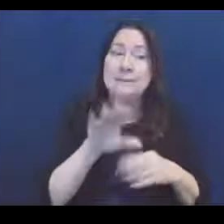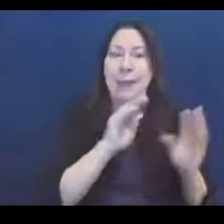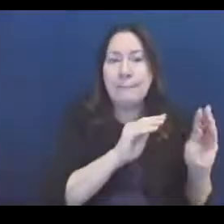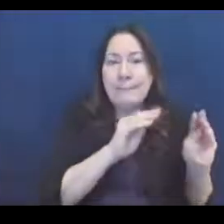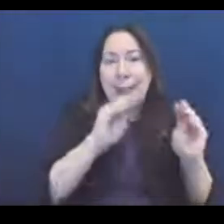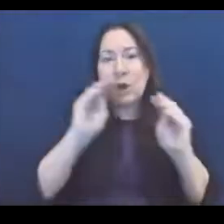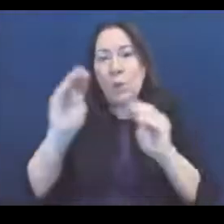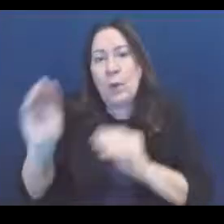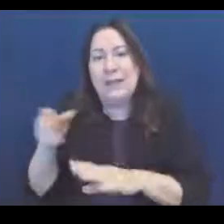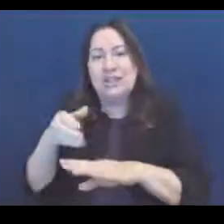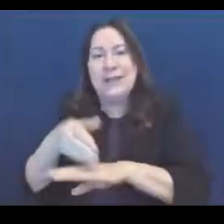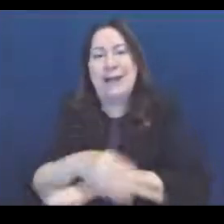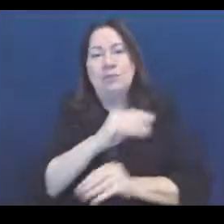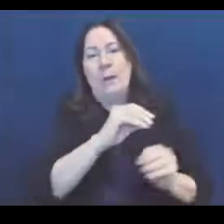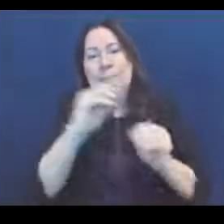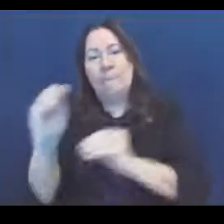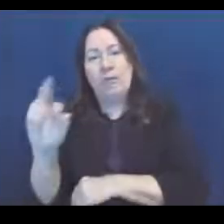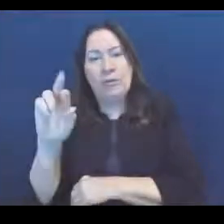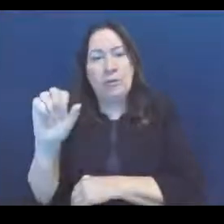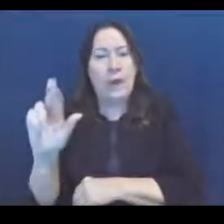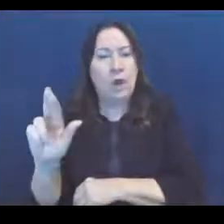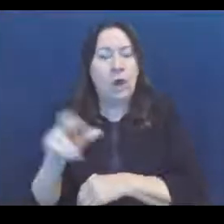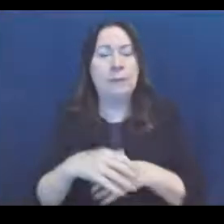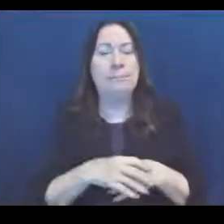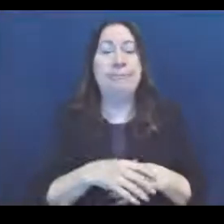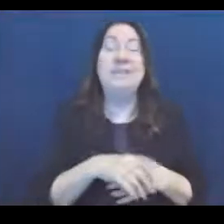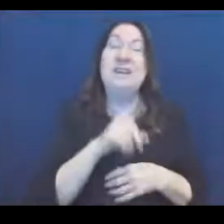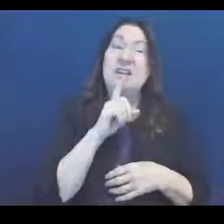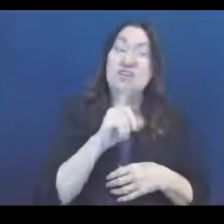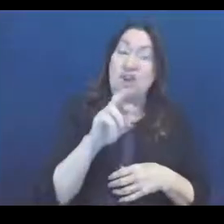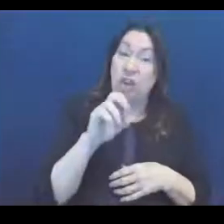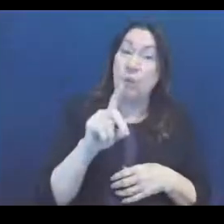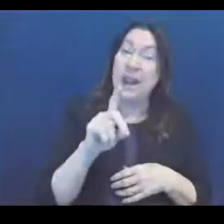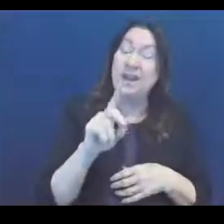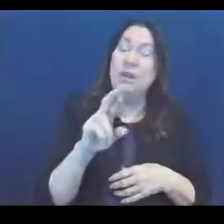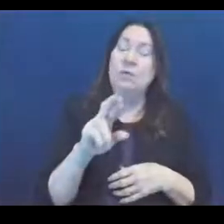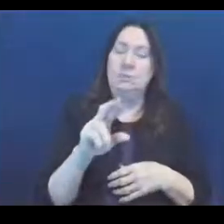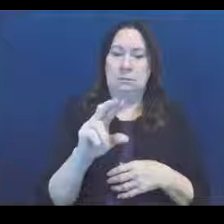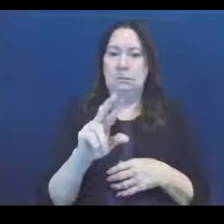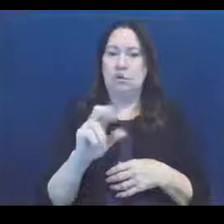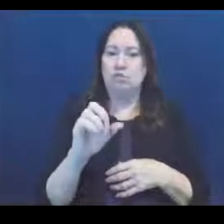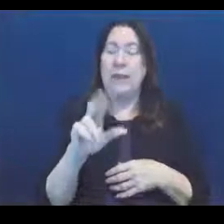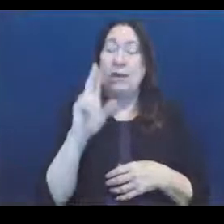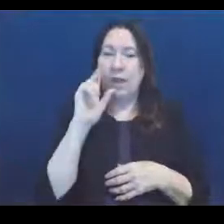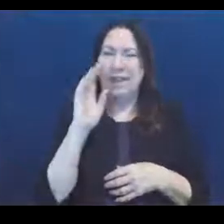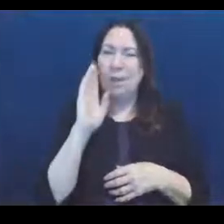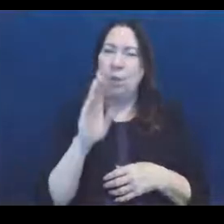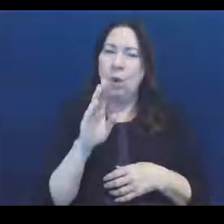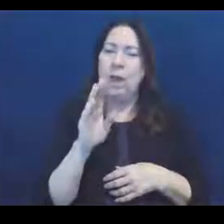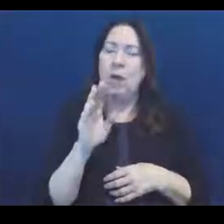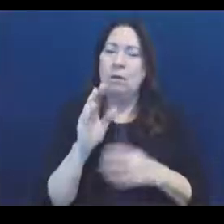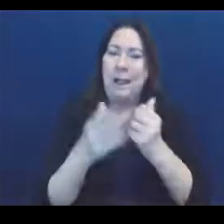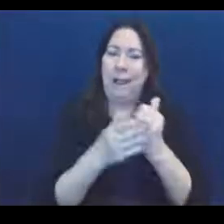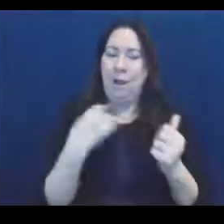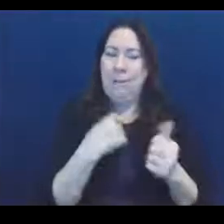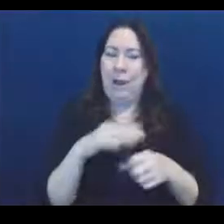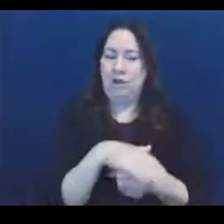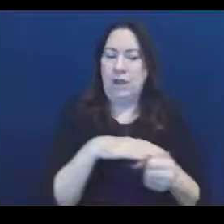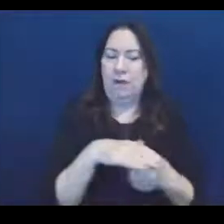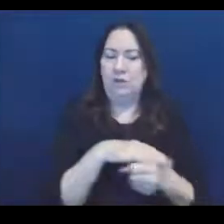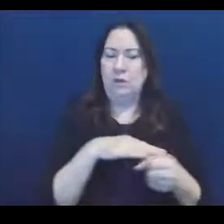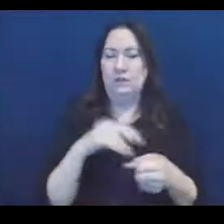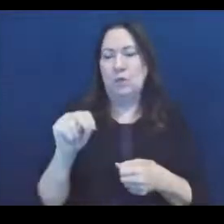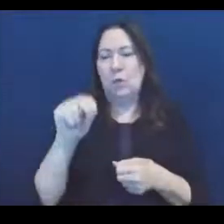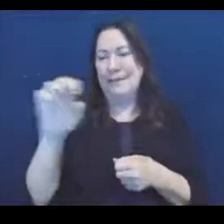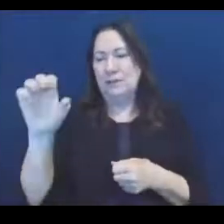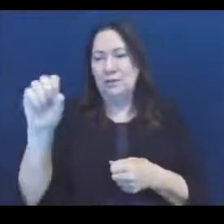occurs? Yeah, certainly a radar move, I think, will improve our radar coverage here in southeastern North Carolina and northeastern South Carolina.